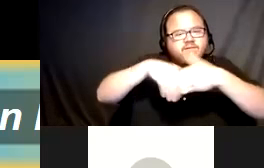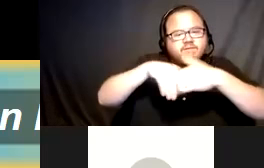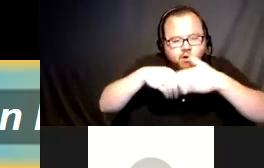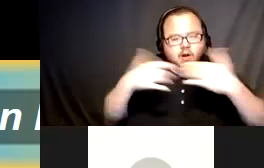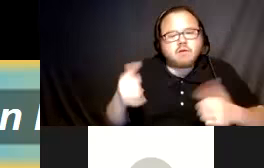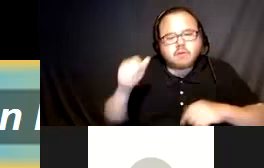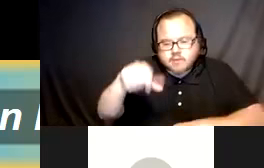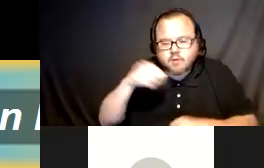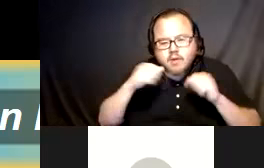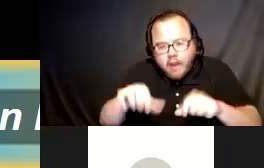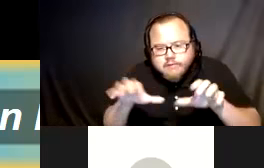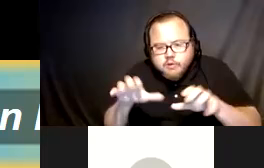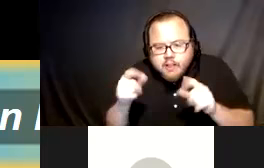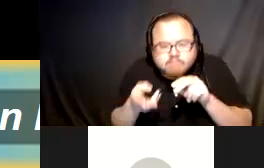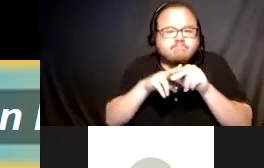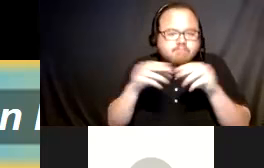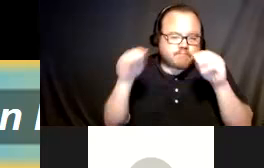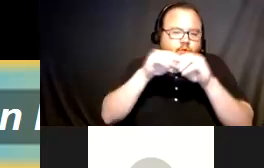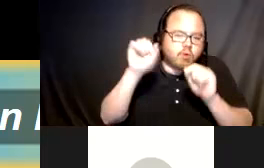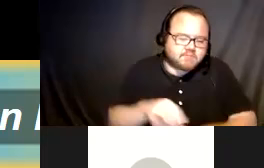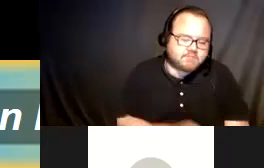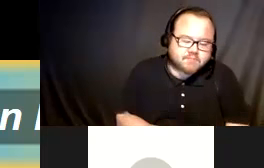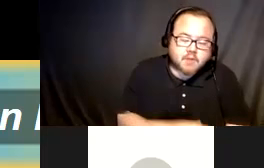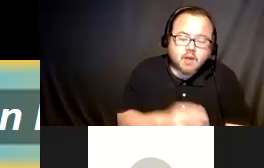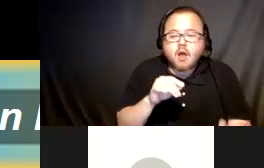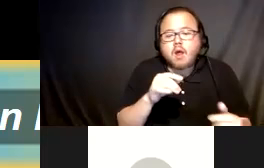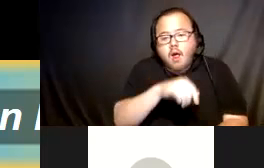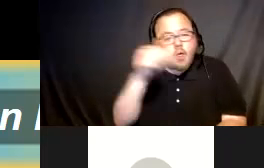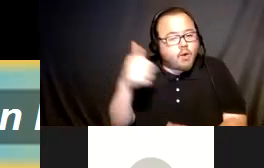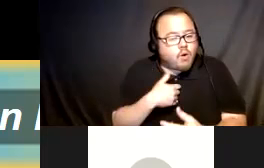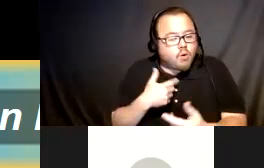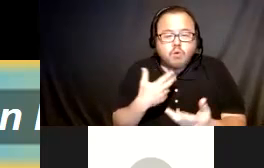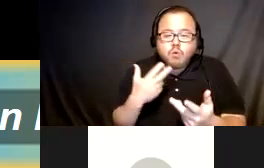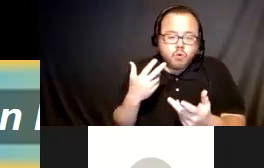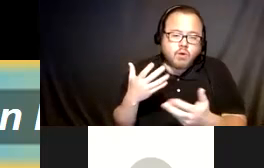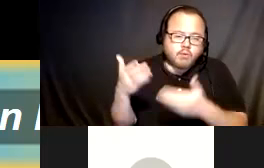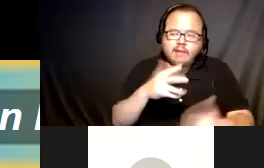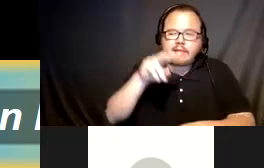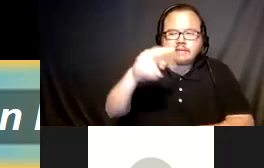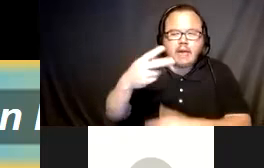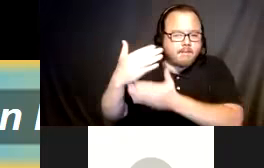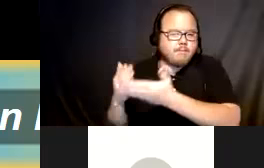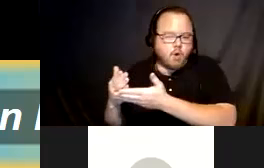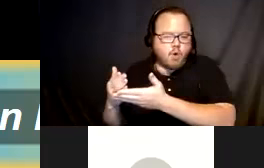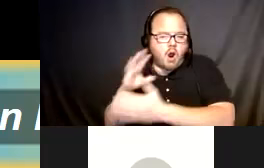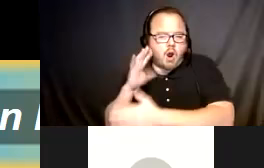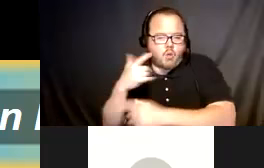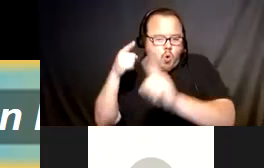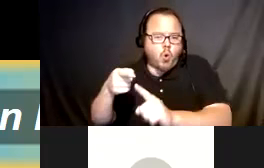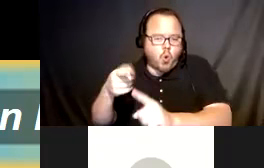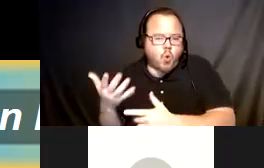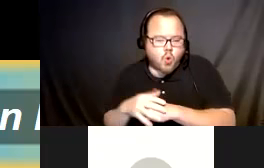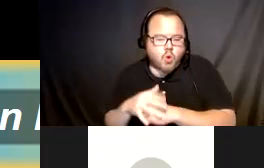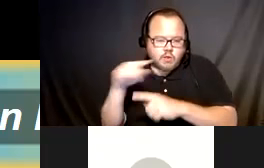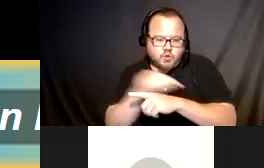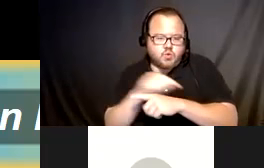that. And we're also looking to bring in that second piece of our goal, which is also to provide